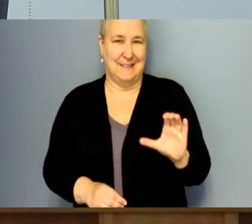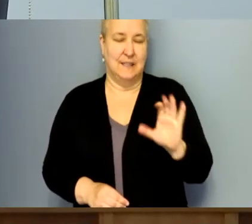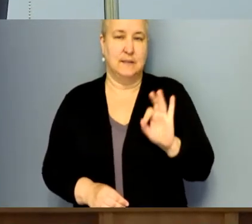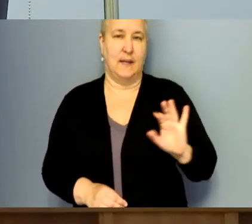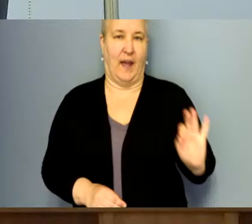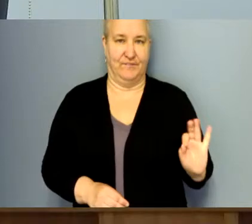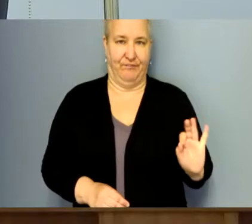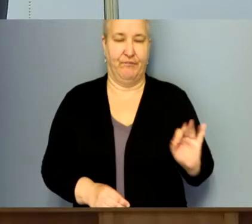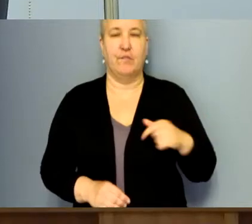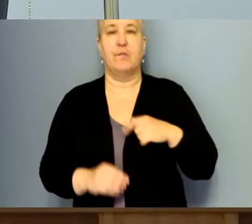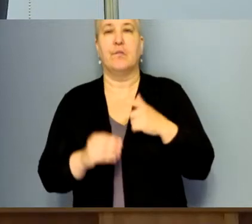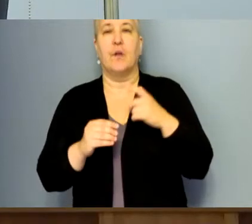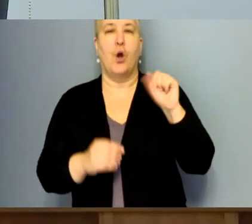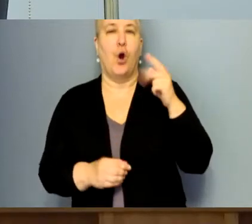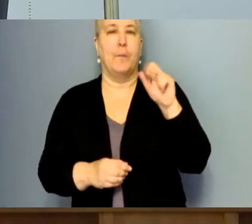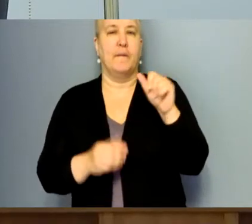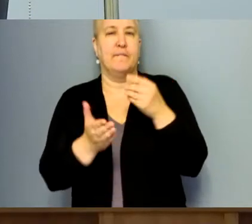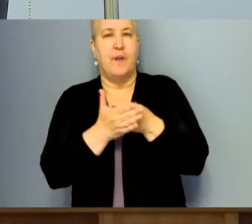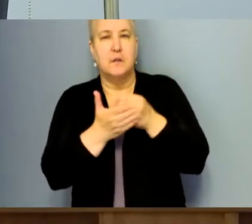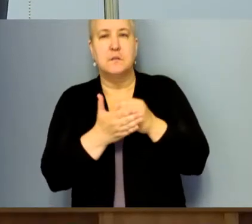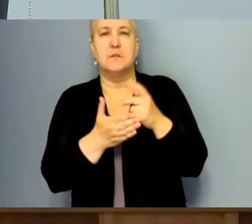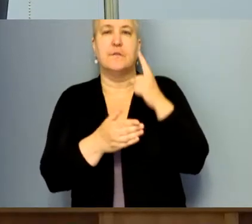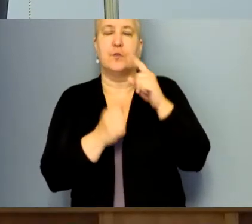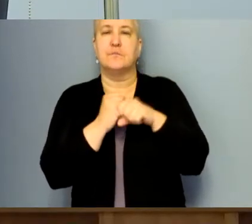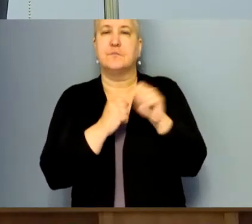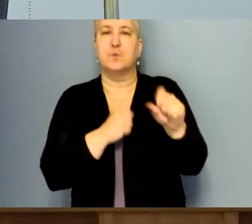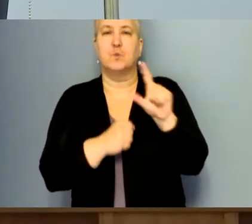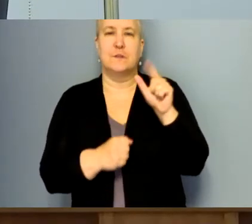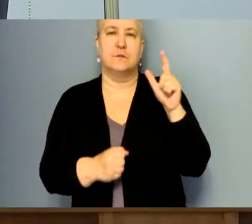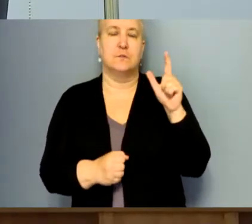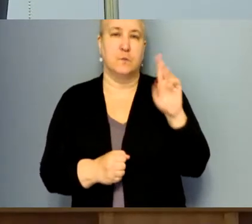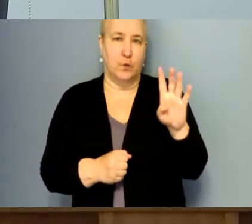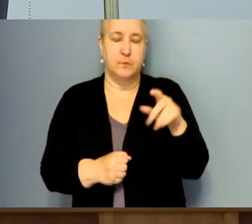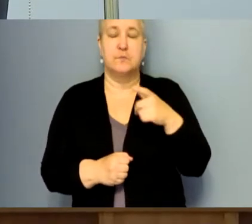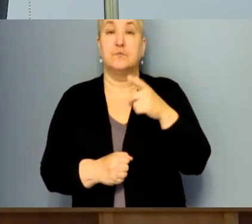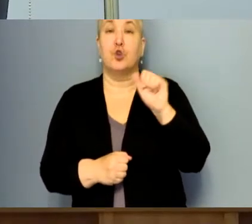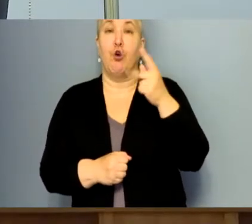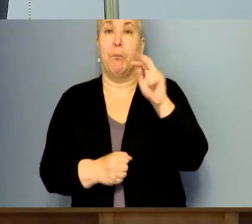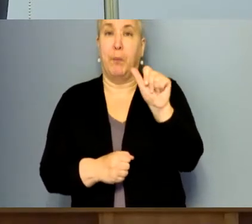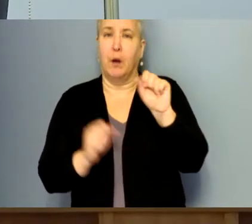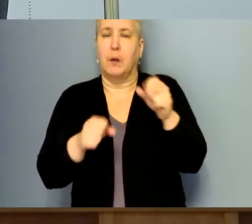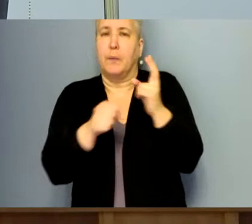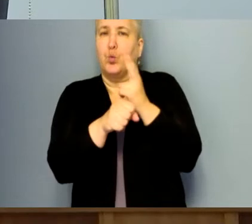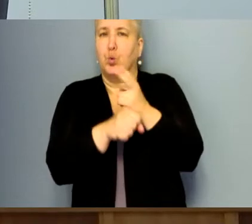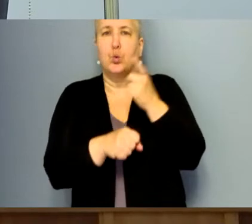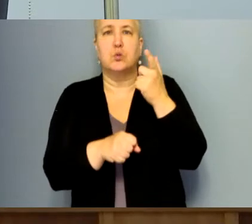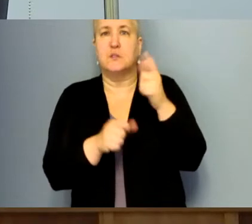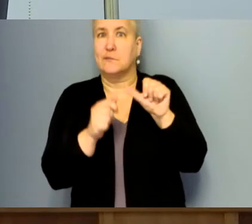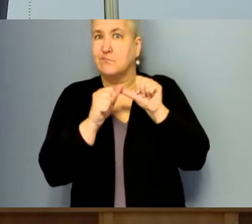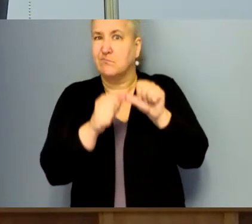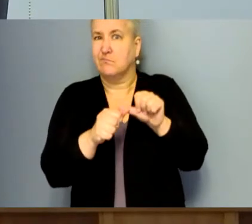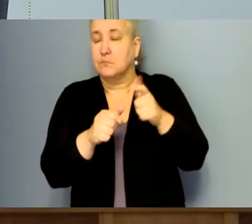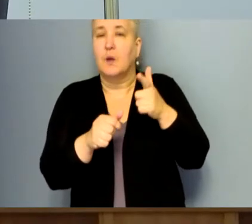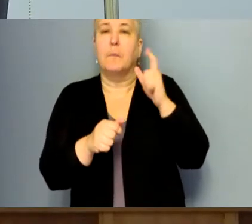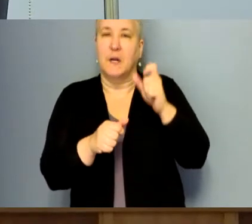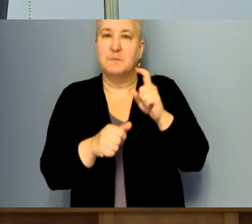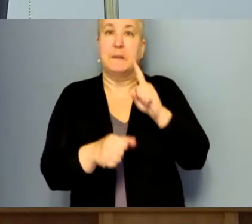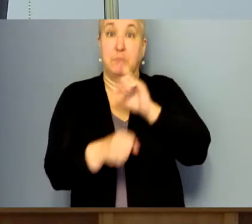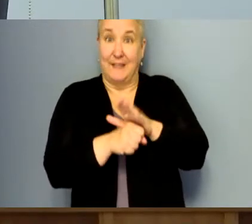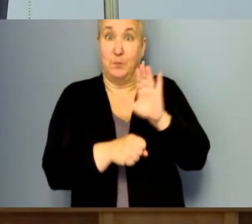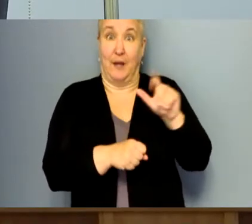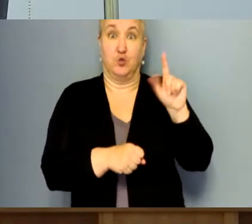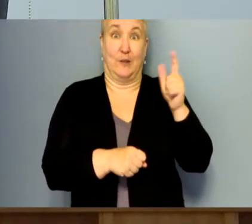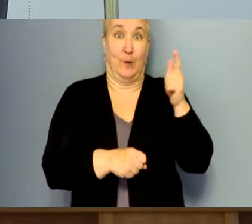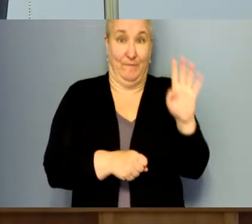about these are ARPA funds and extend to 2024. ARPA funds can be used they have to be pledged by 24, spent